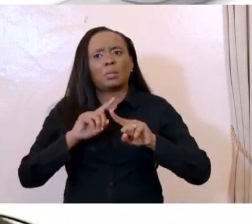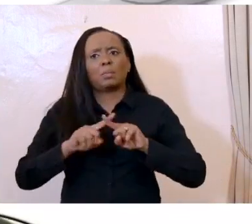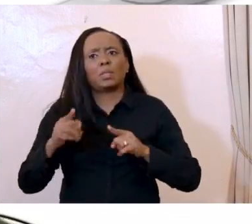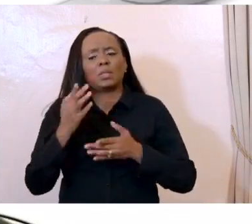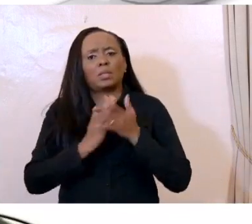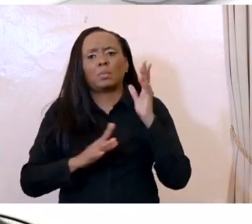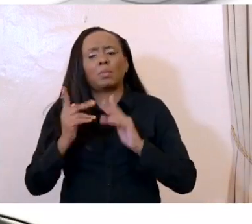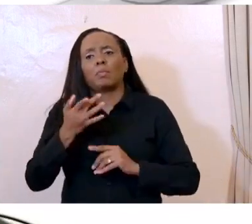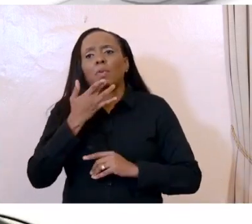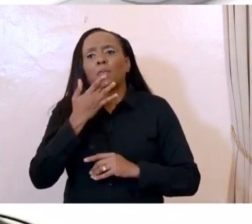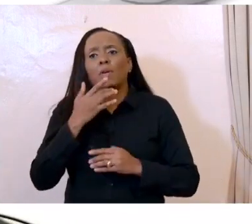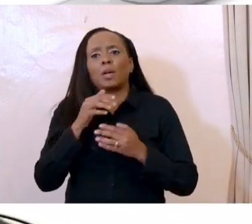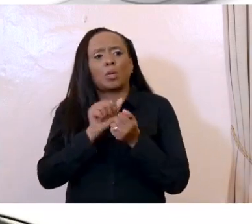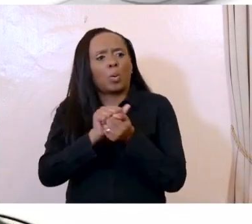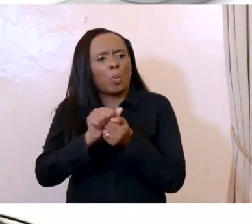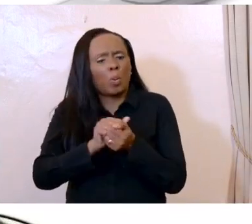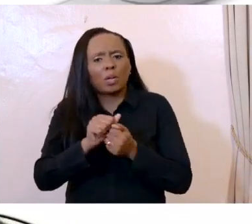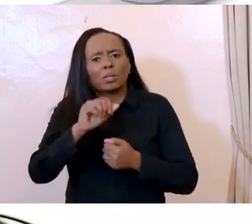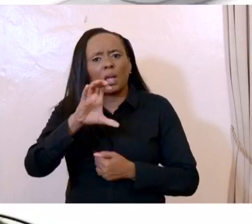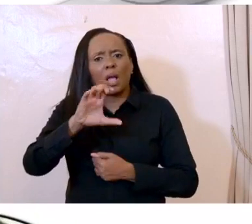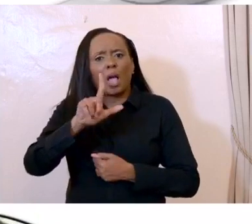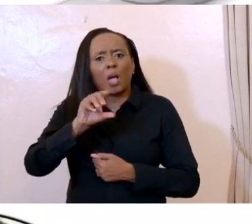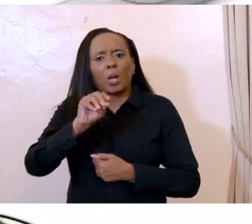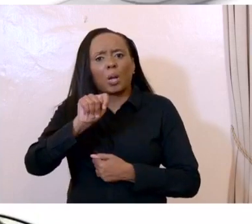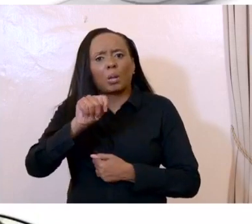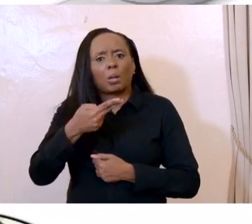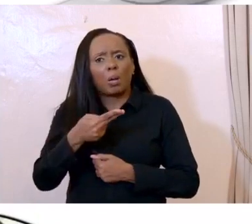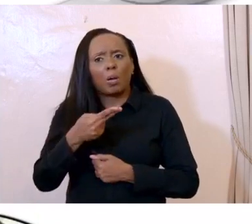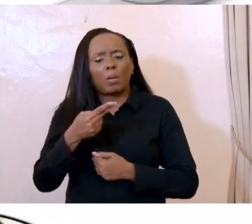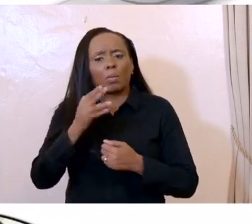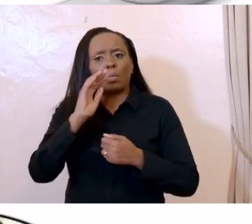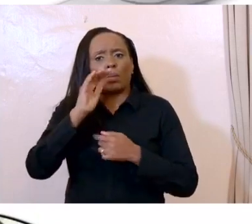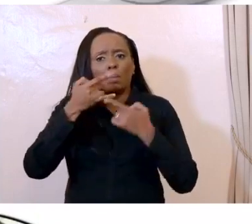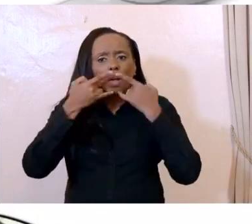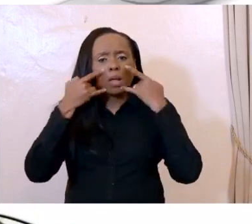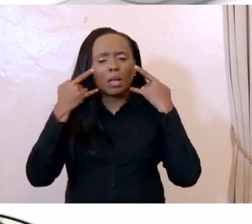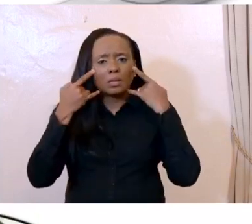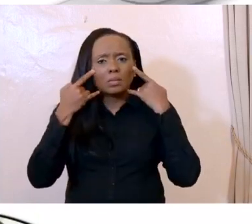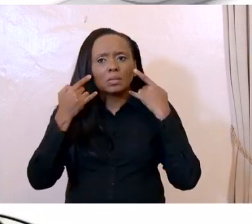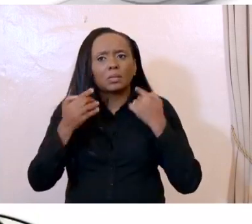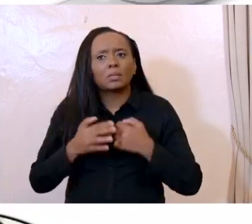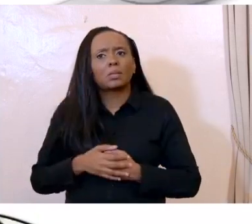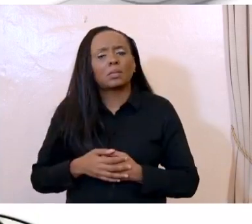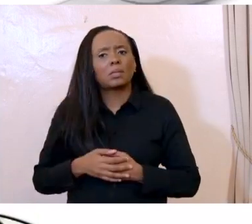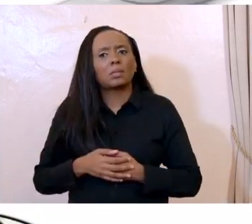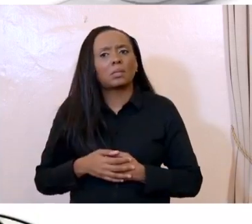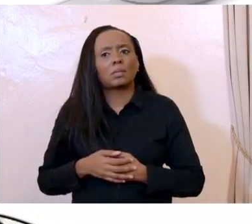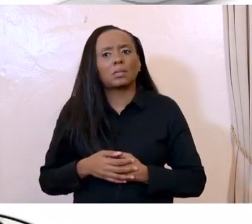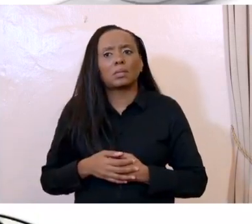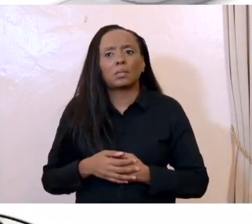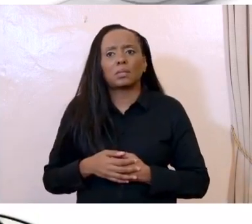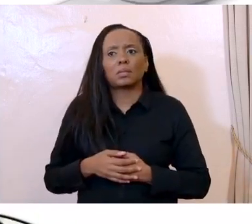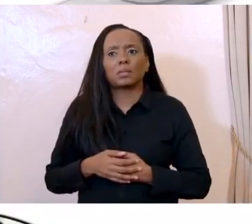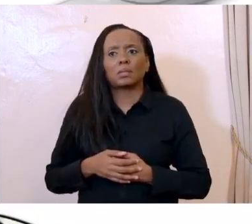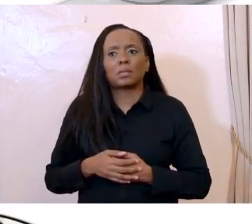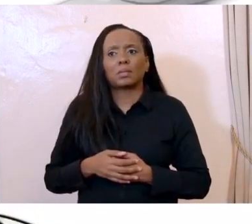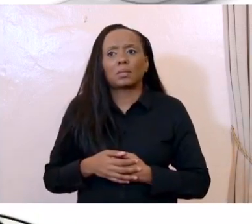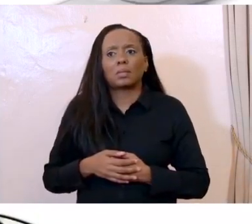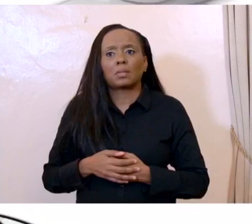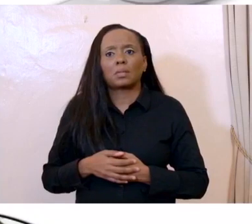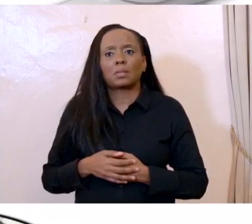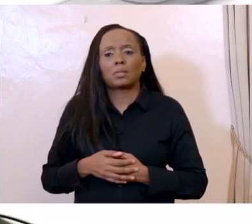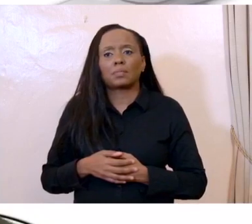cloth mask. Are there any steps by government going forward, especially being that we have